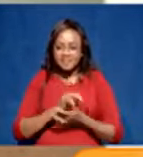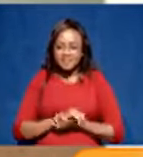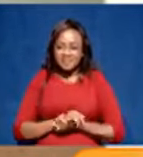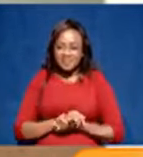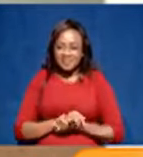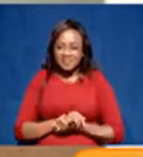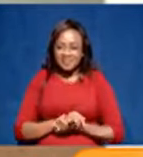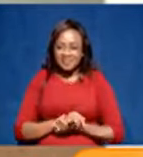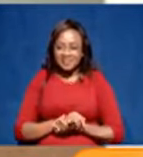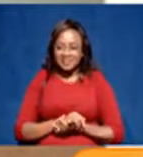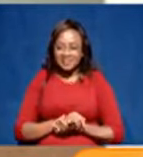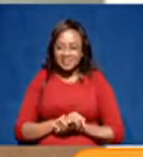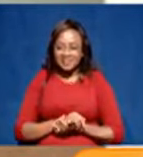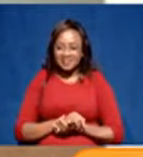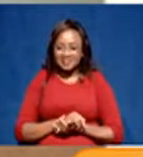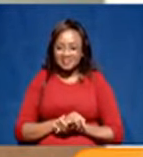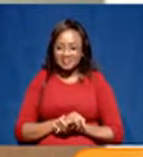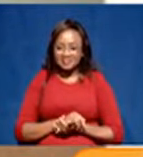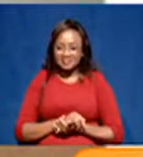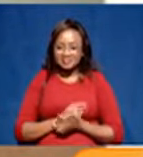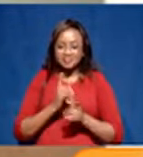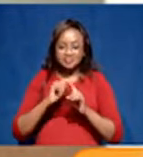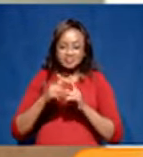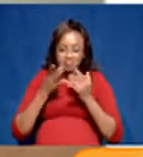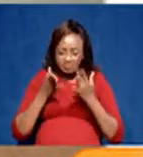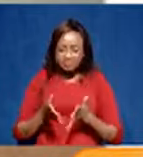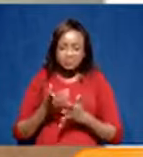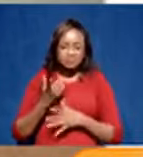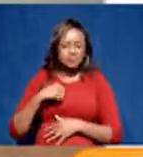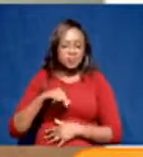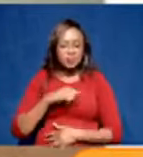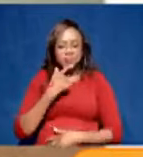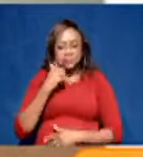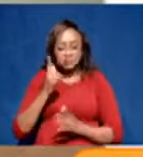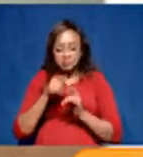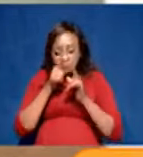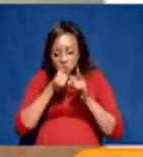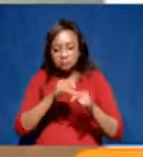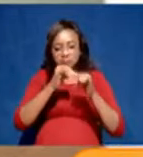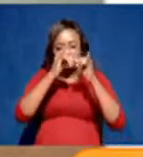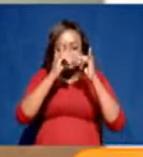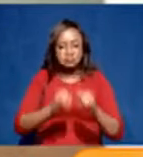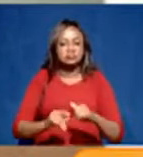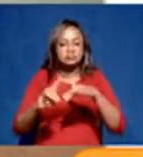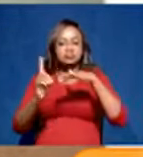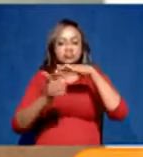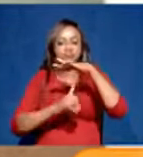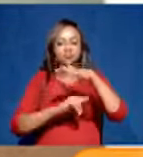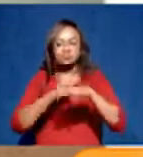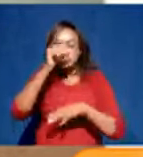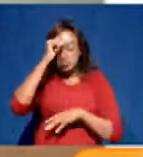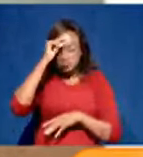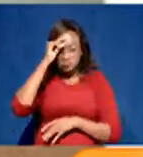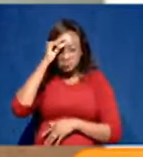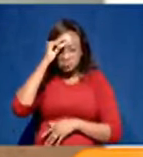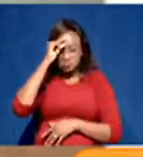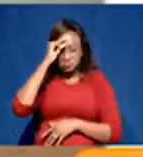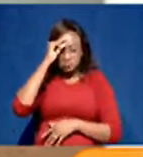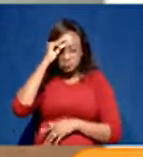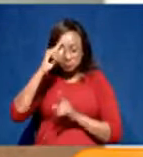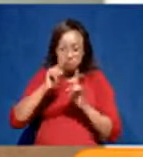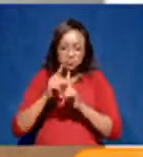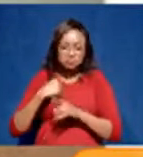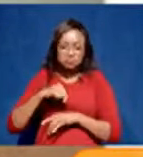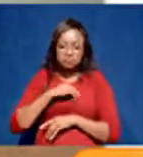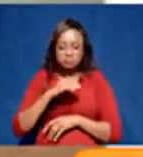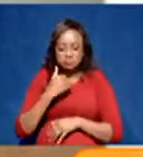we cannot remain condemned forever. Here we are, and we are saying this is a new ministry of health. And we have a plan. At least